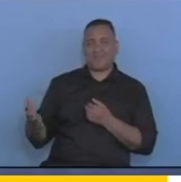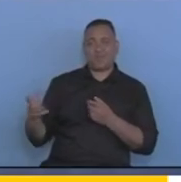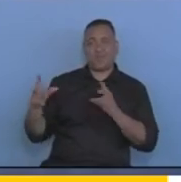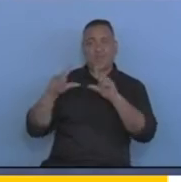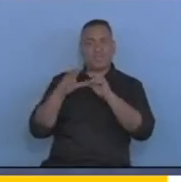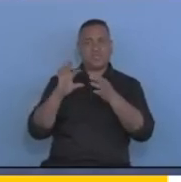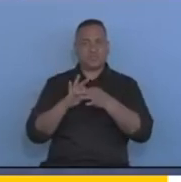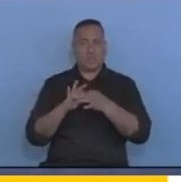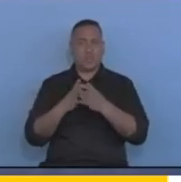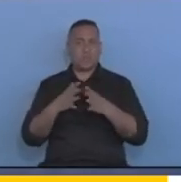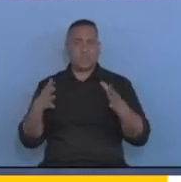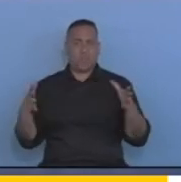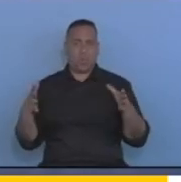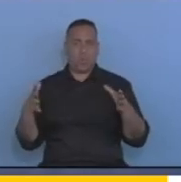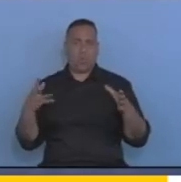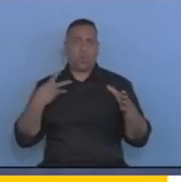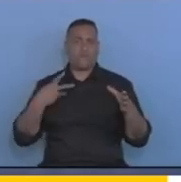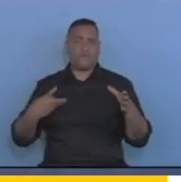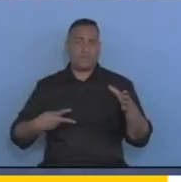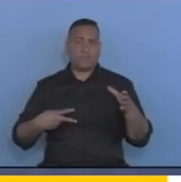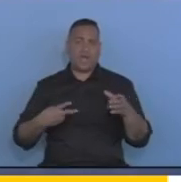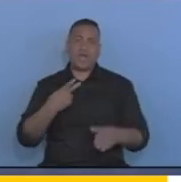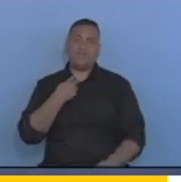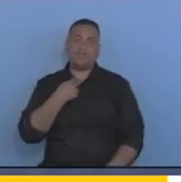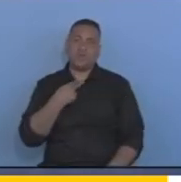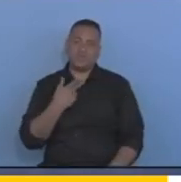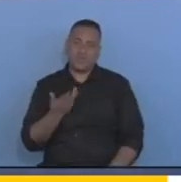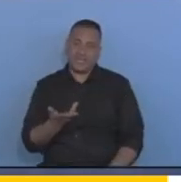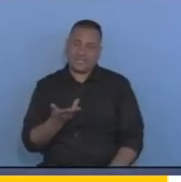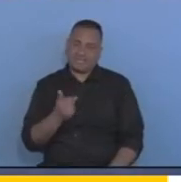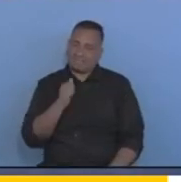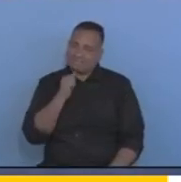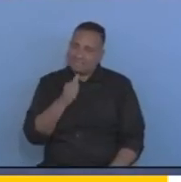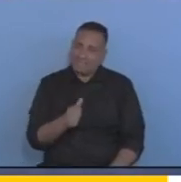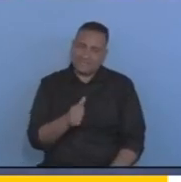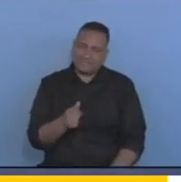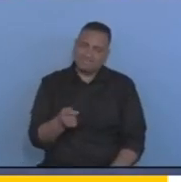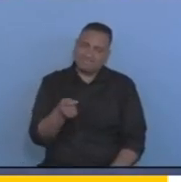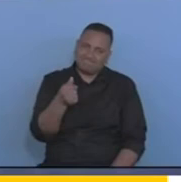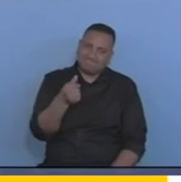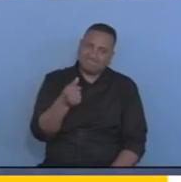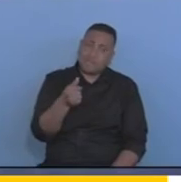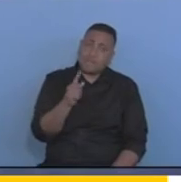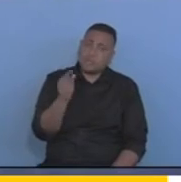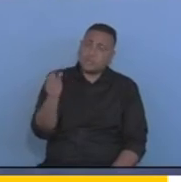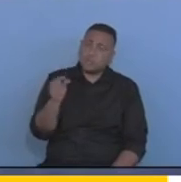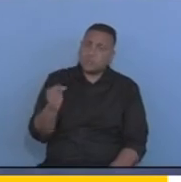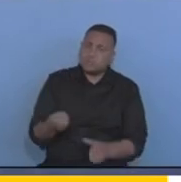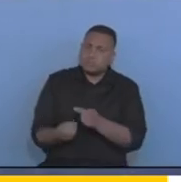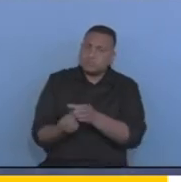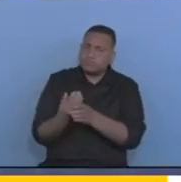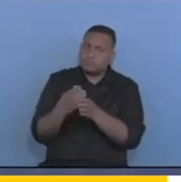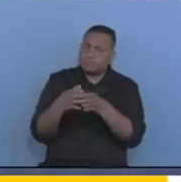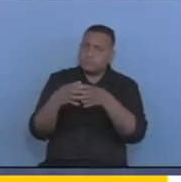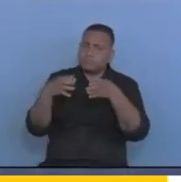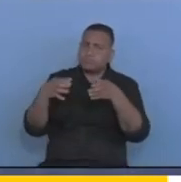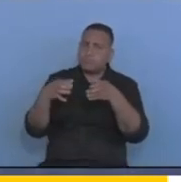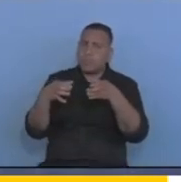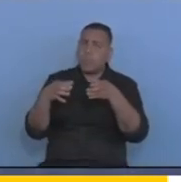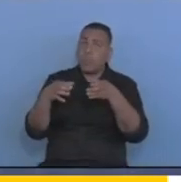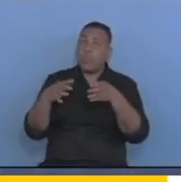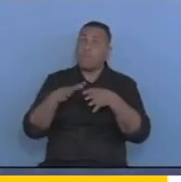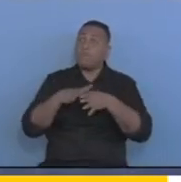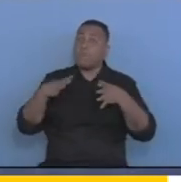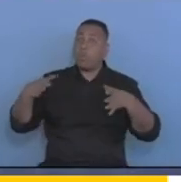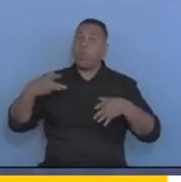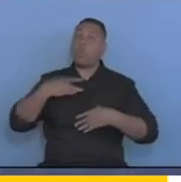female students? No, unfortunately not, but it is growing. It is growing. There are more females interested and more females coming